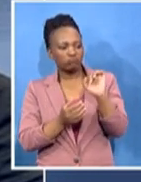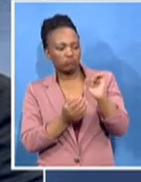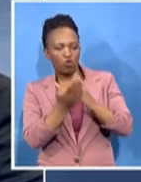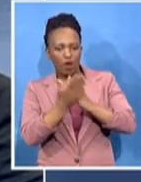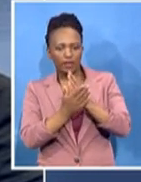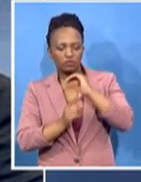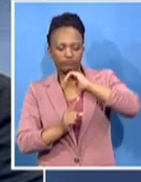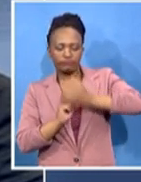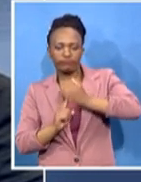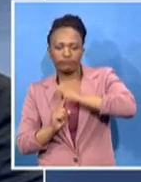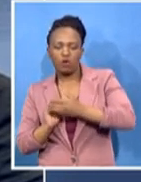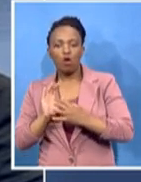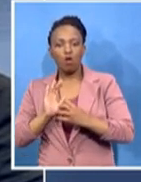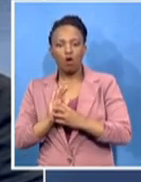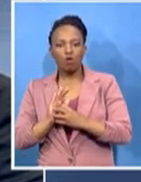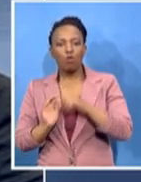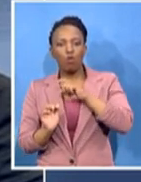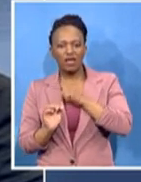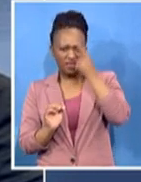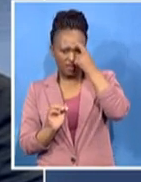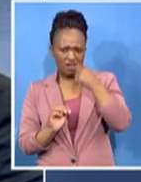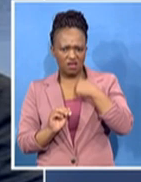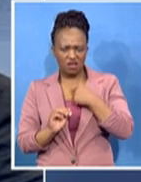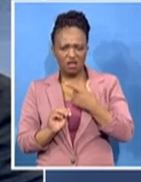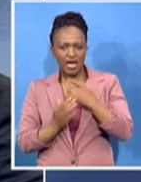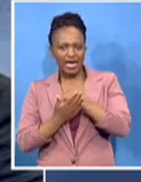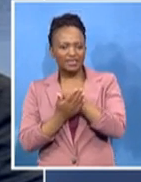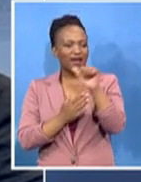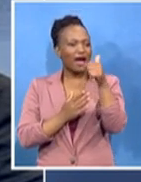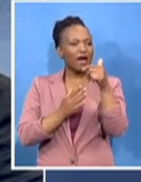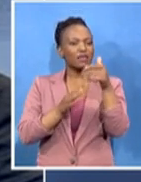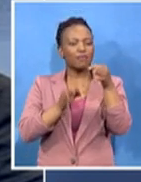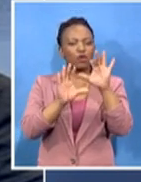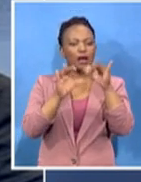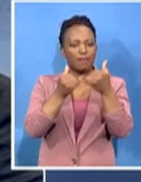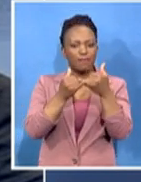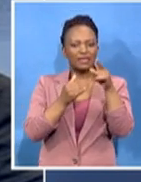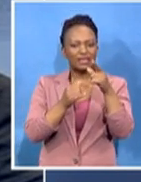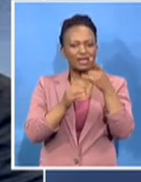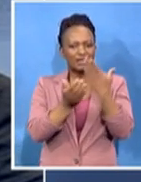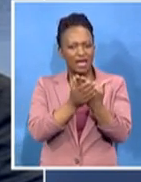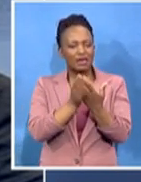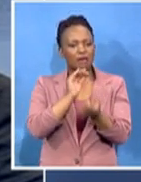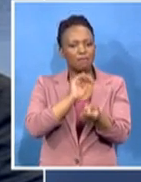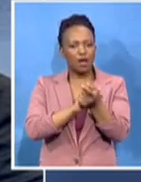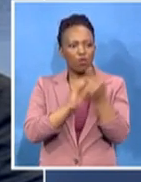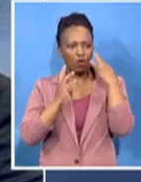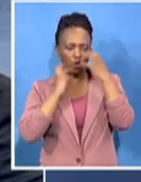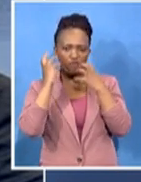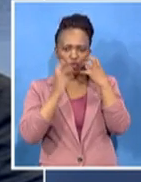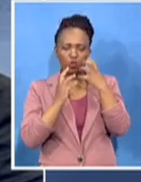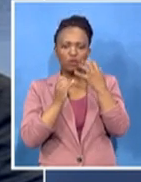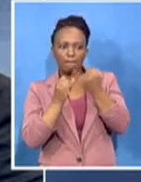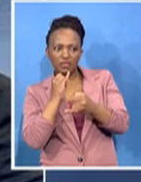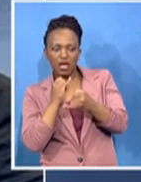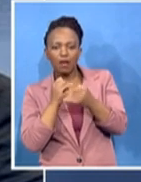the registration of another party may result in the logos being confused by the voters. We also know, having